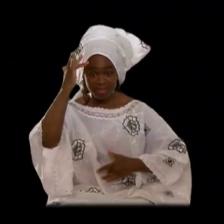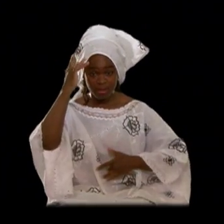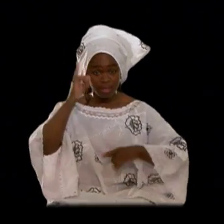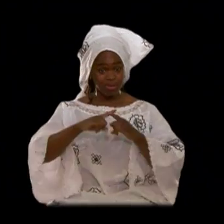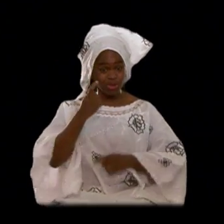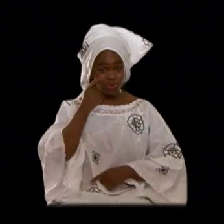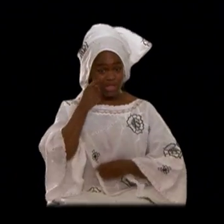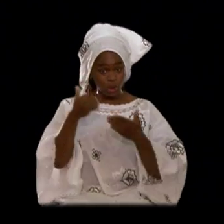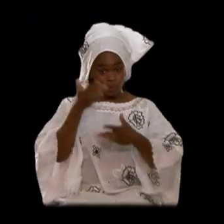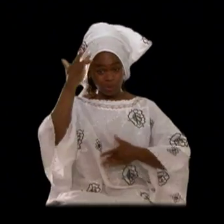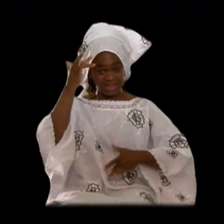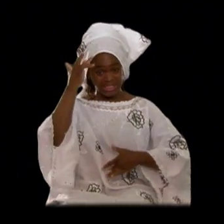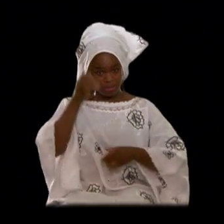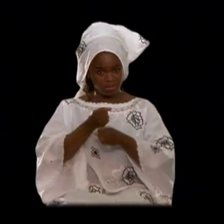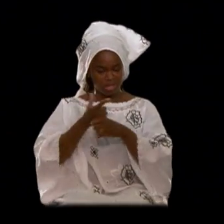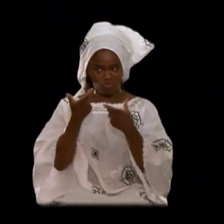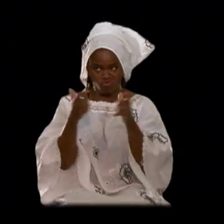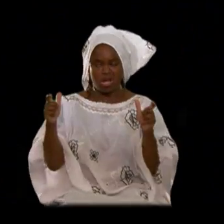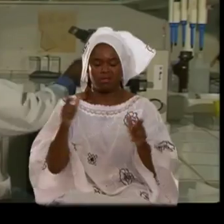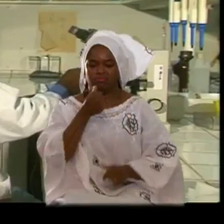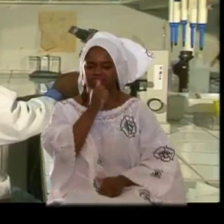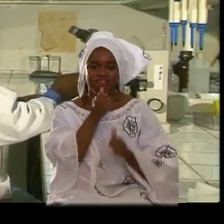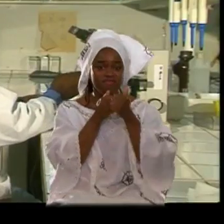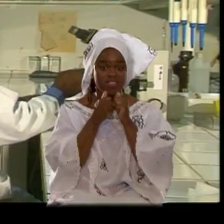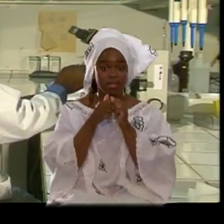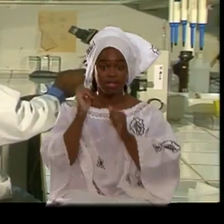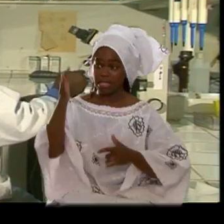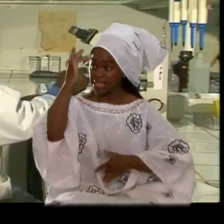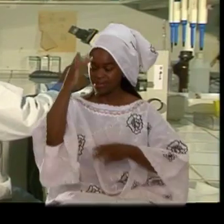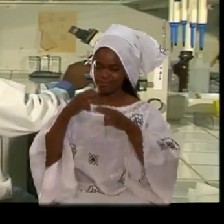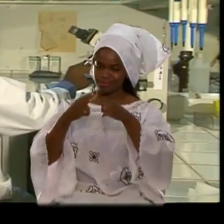been causing great suffering. The disease is called AIDS.